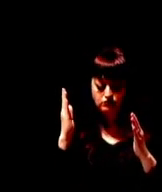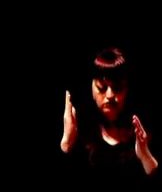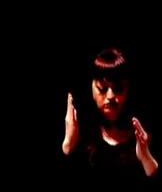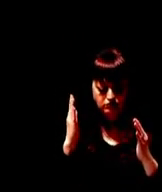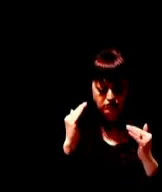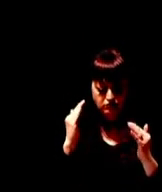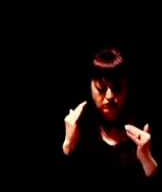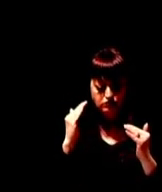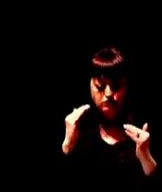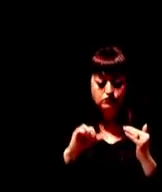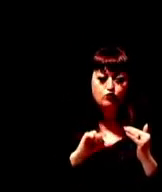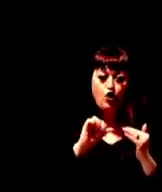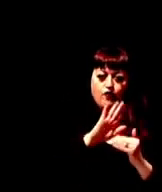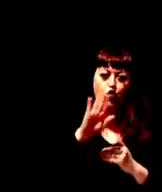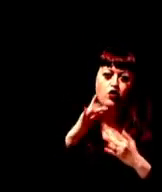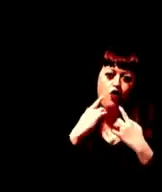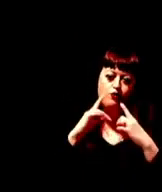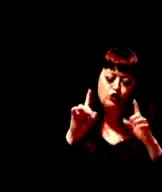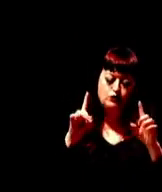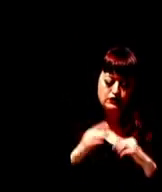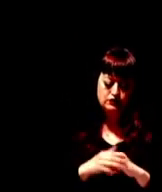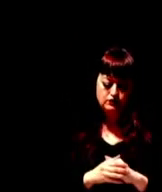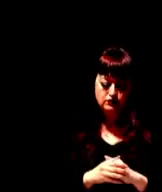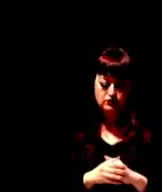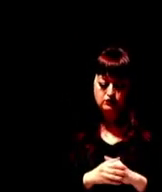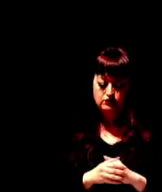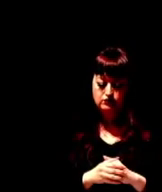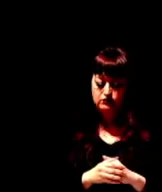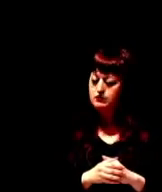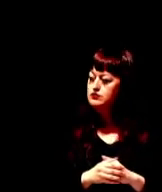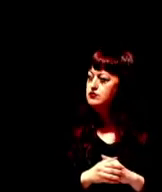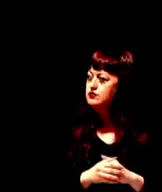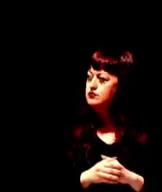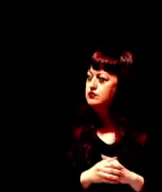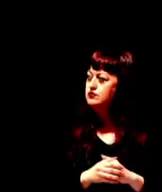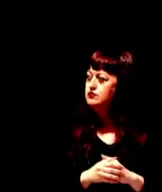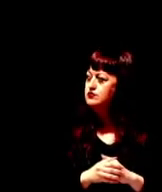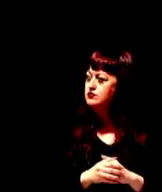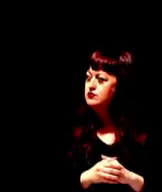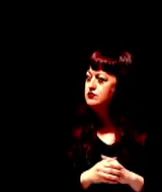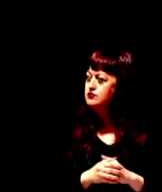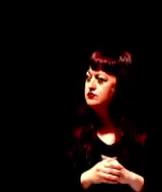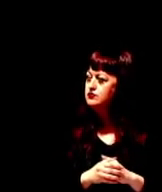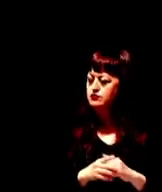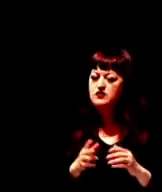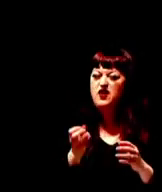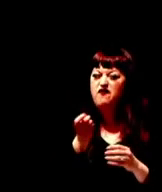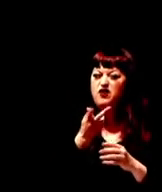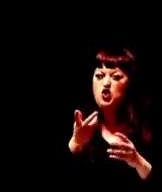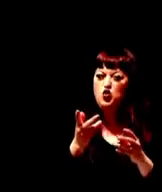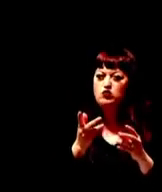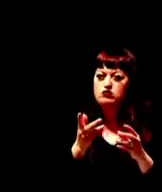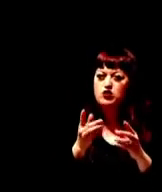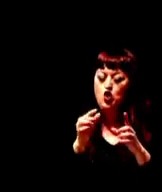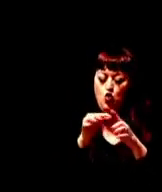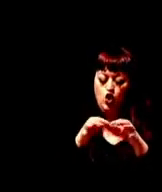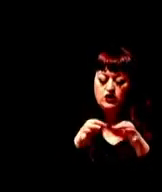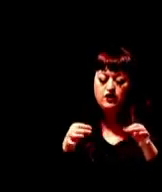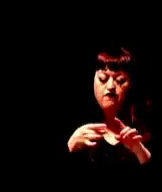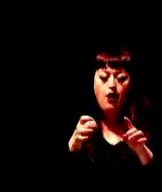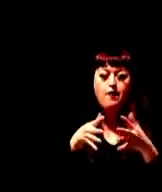to be proud of how far they go. I'd like to leave you with a couple of few wise words from modern American